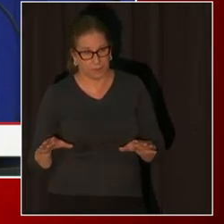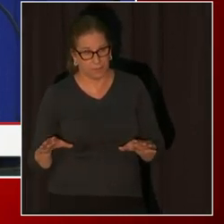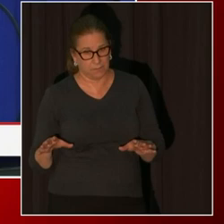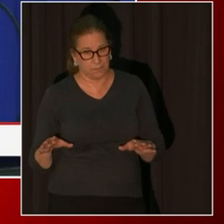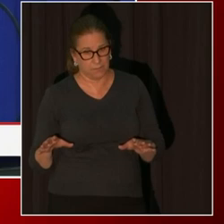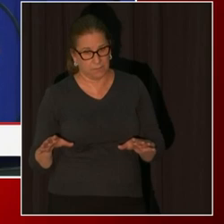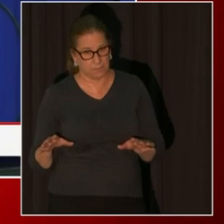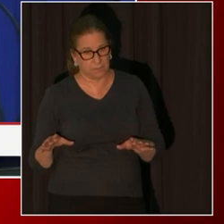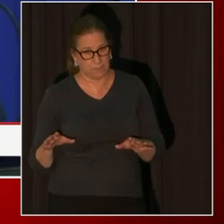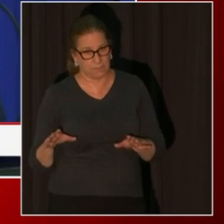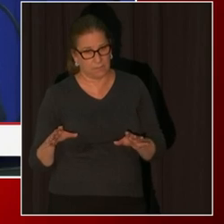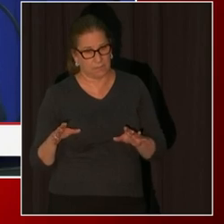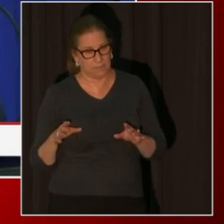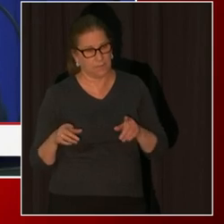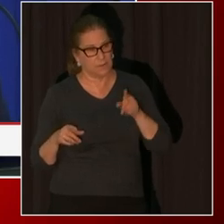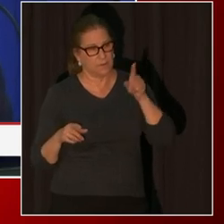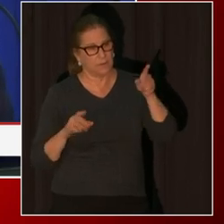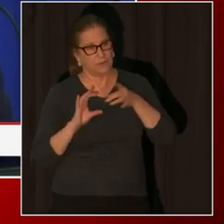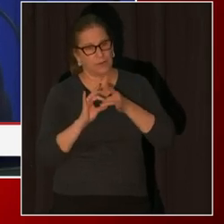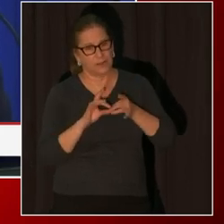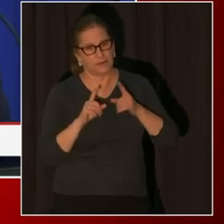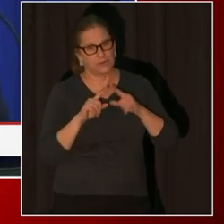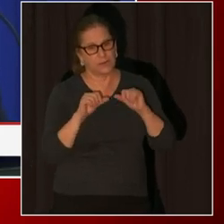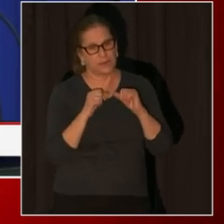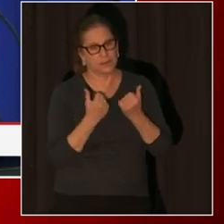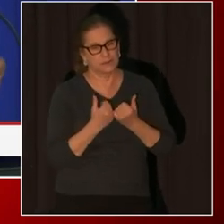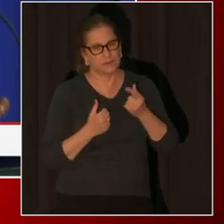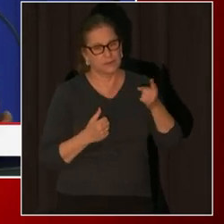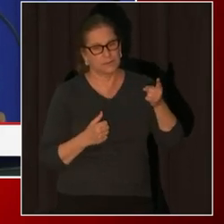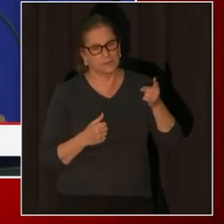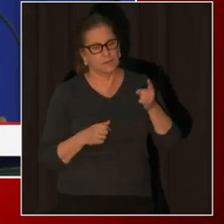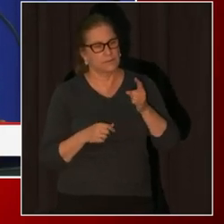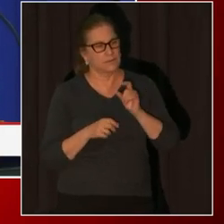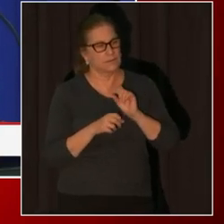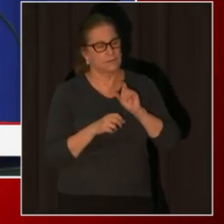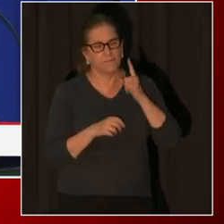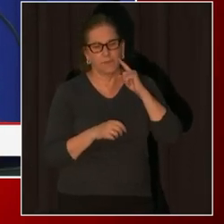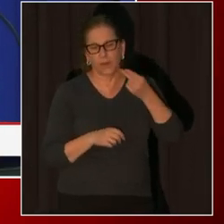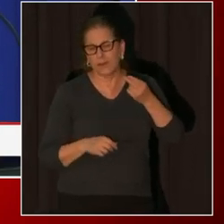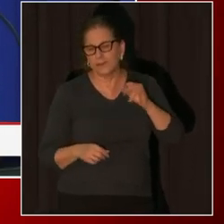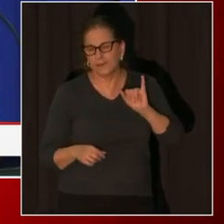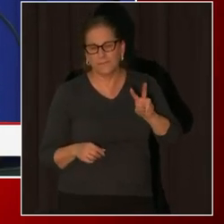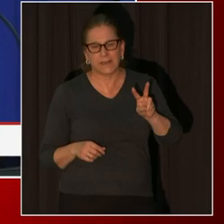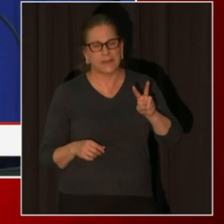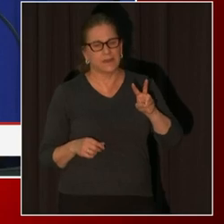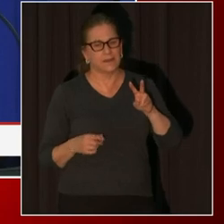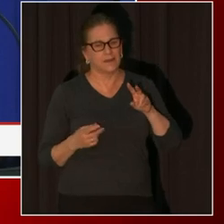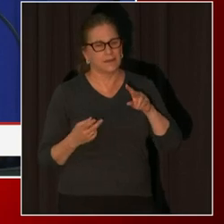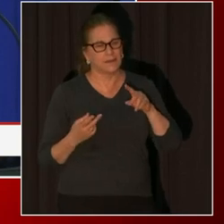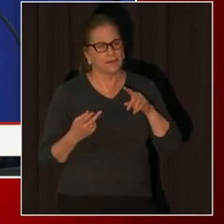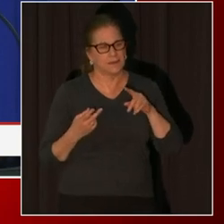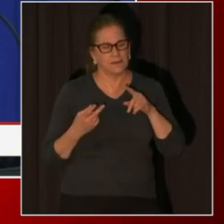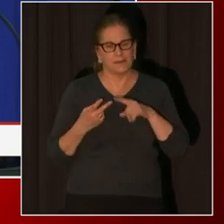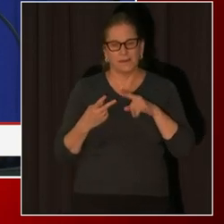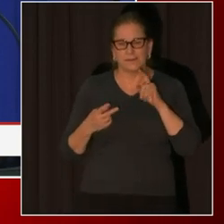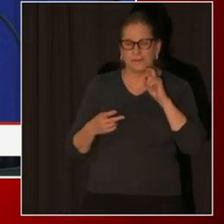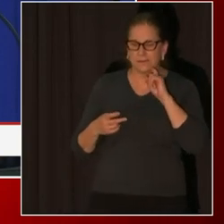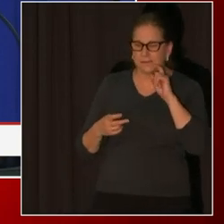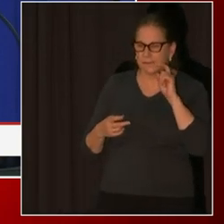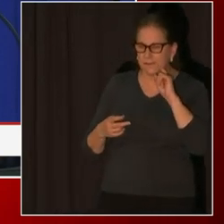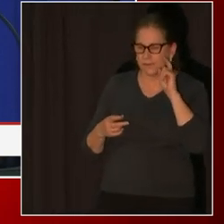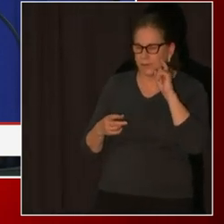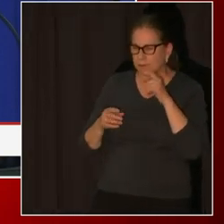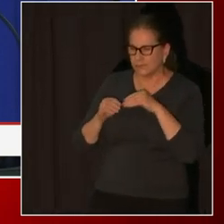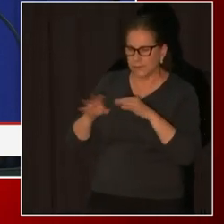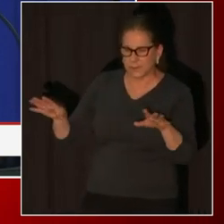That's the agency that works on HIV issues and sexually transmitted diseases. And there are 4 related in OCTO related to